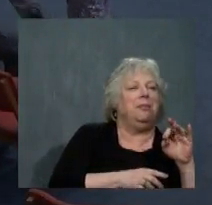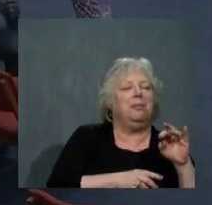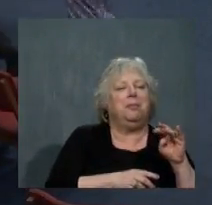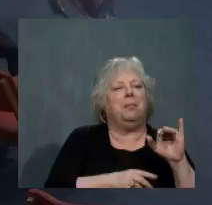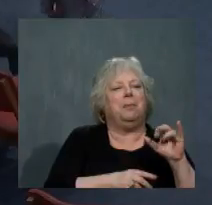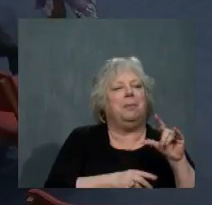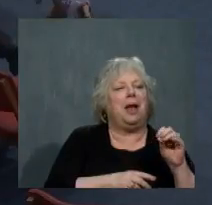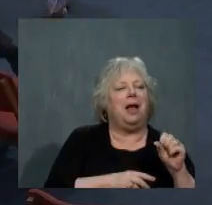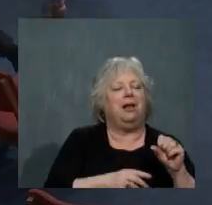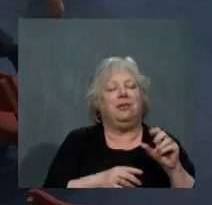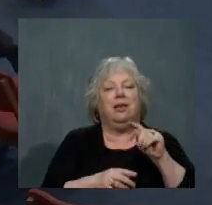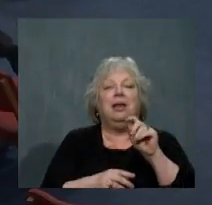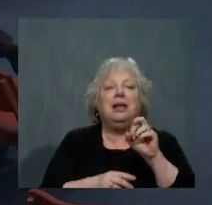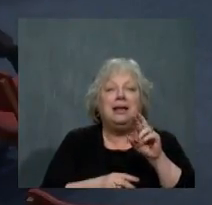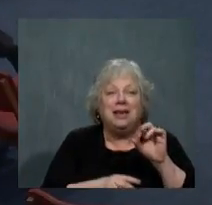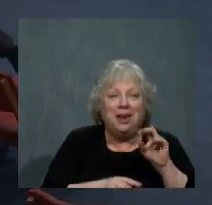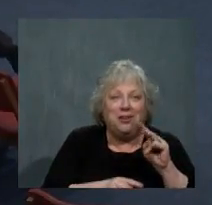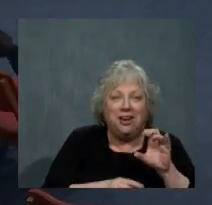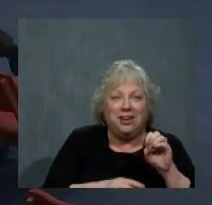Terrace. I see you still there.